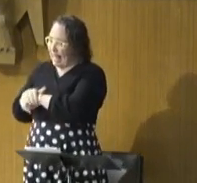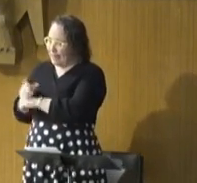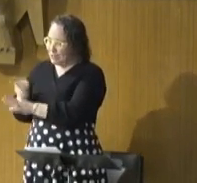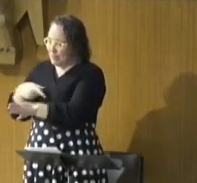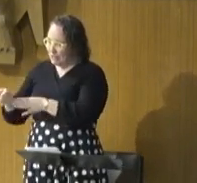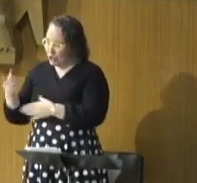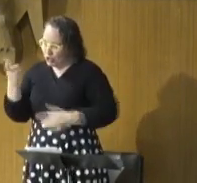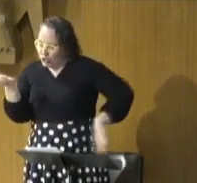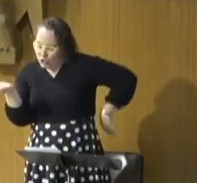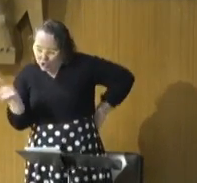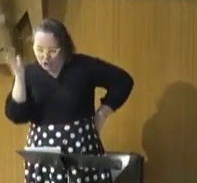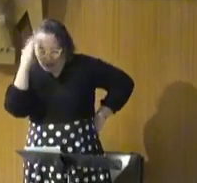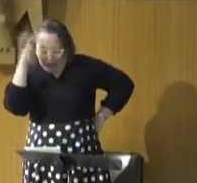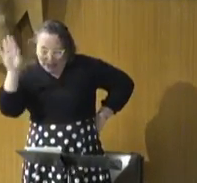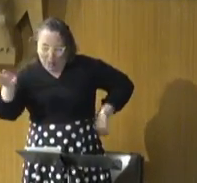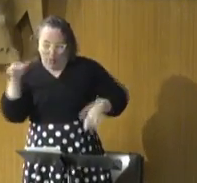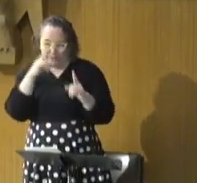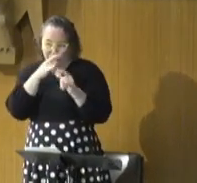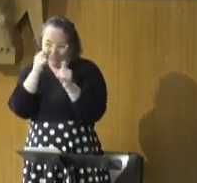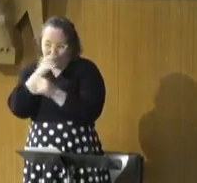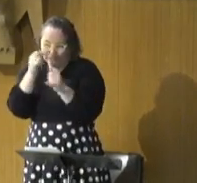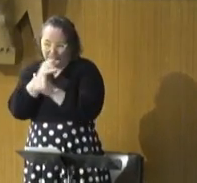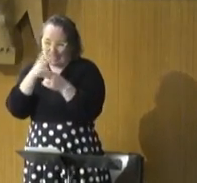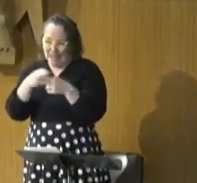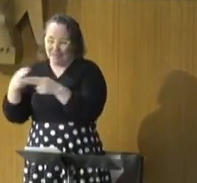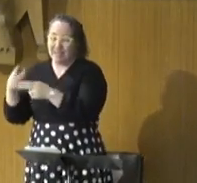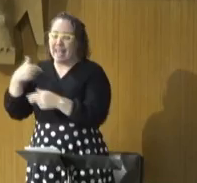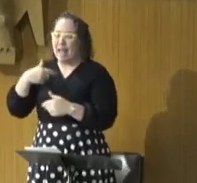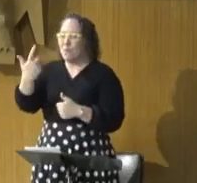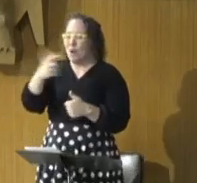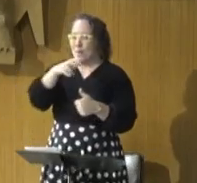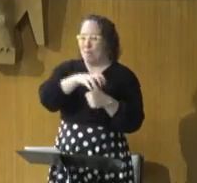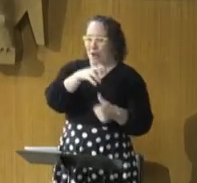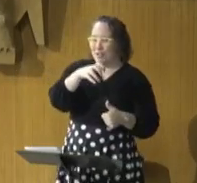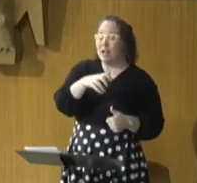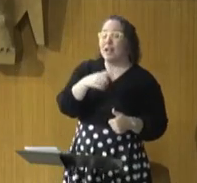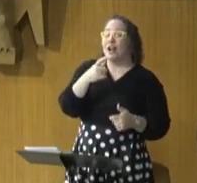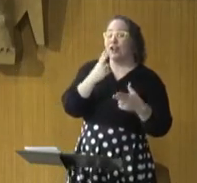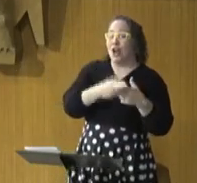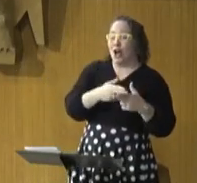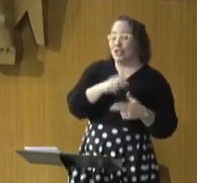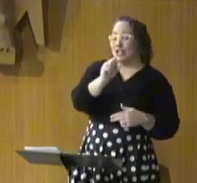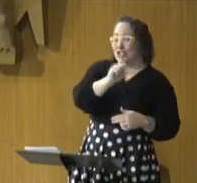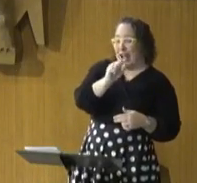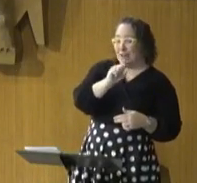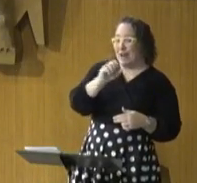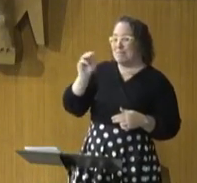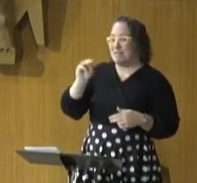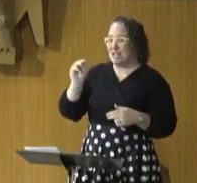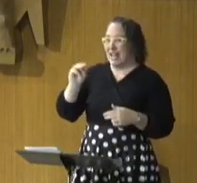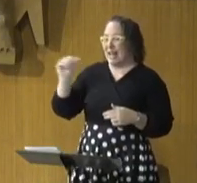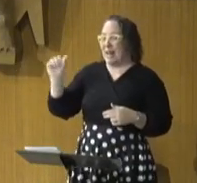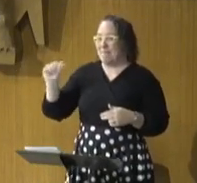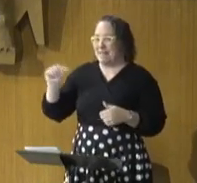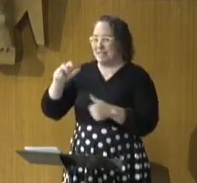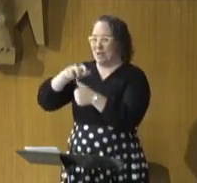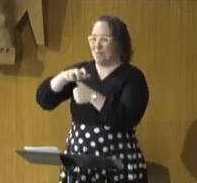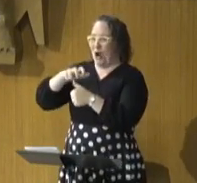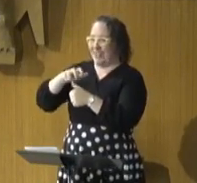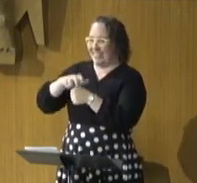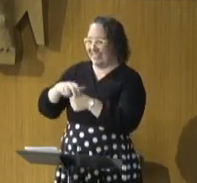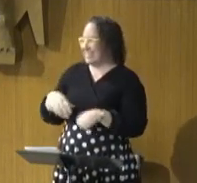some slack. I also made a broccoli dish, which I called Shadrach, Meshach, and Abednego broccoli,